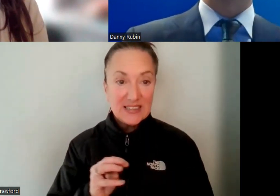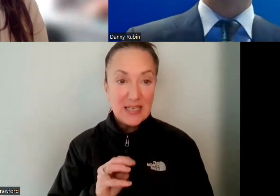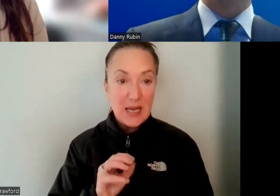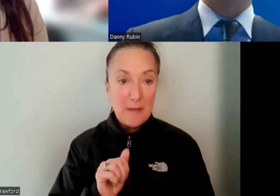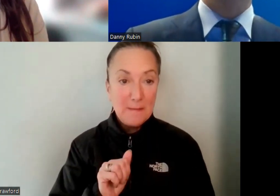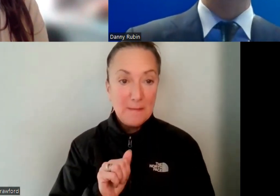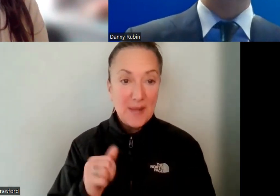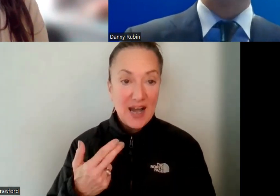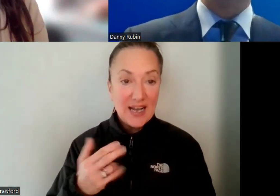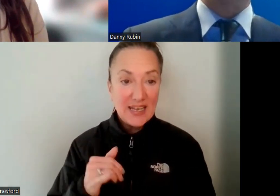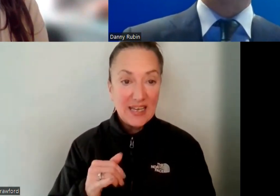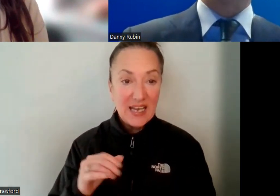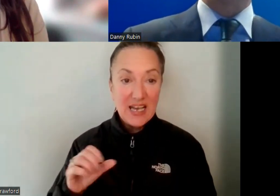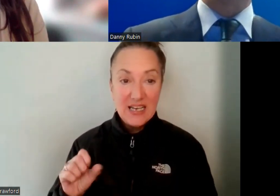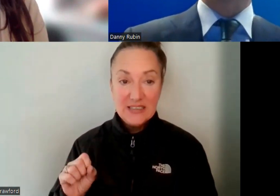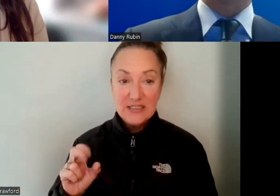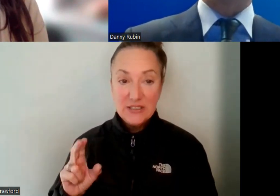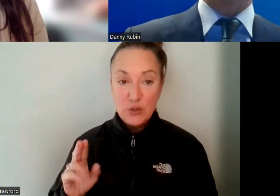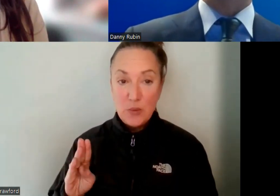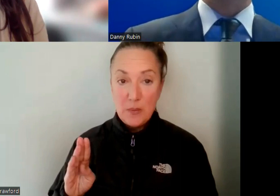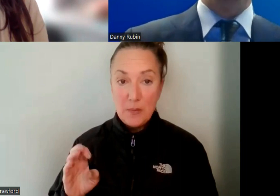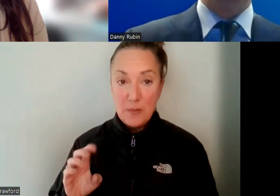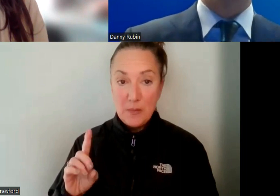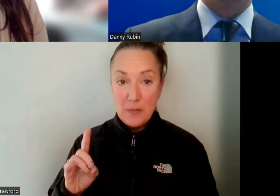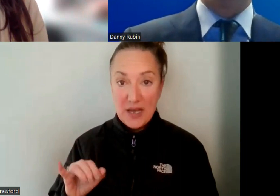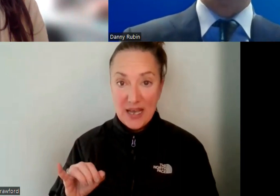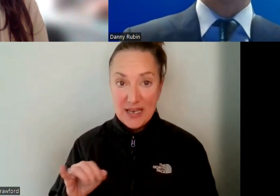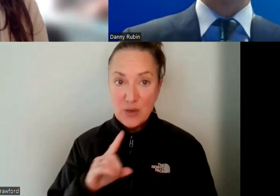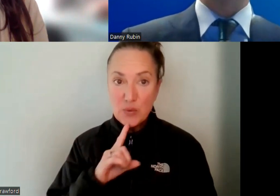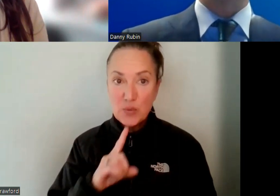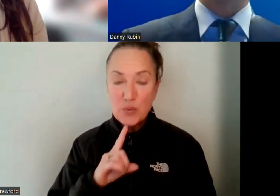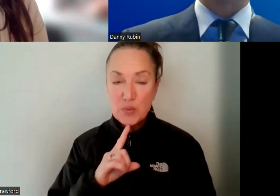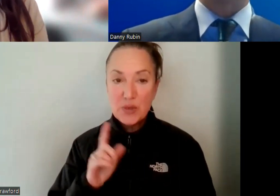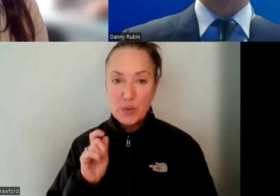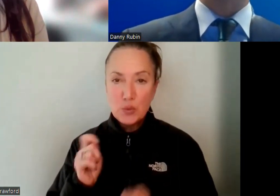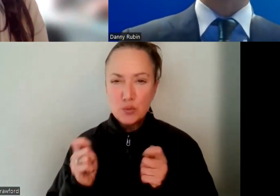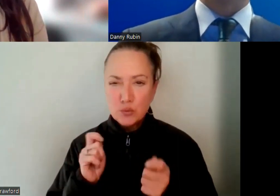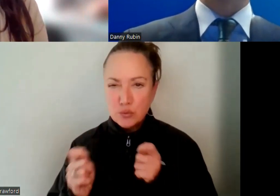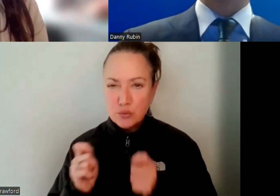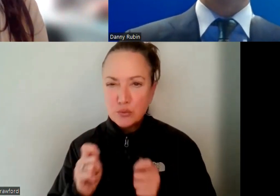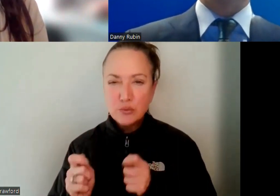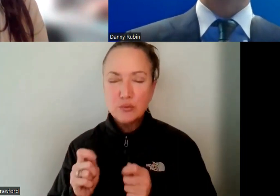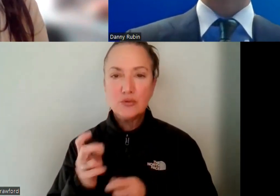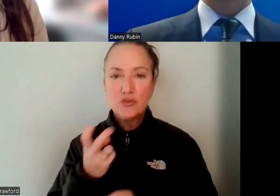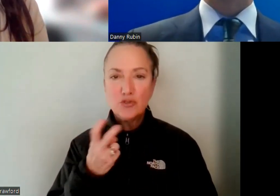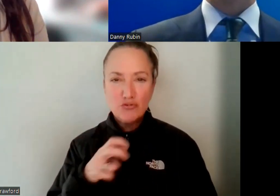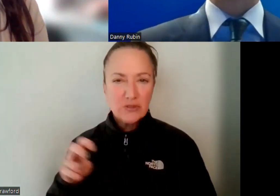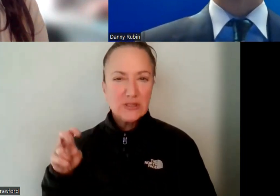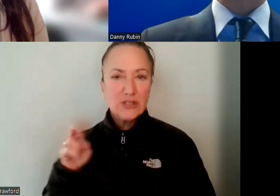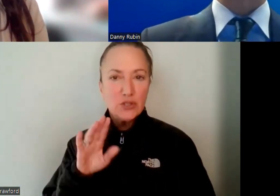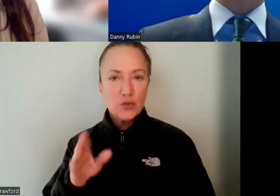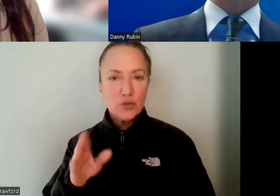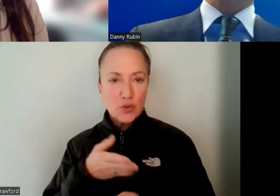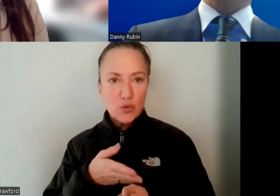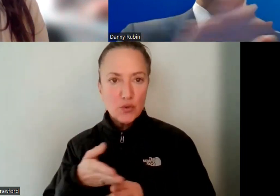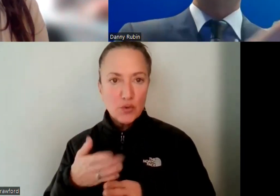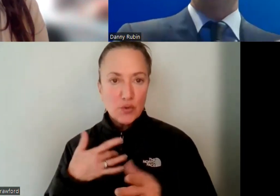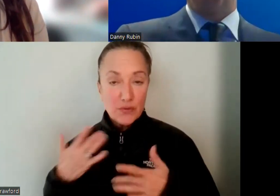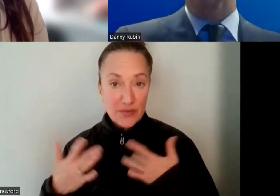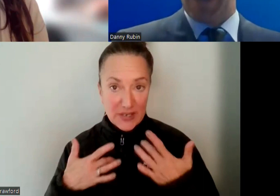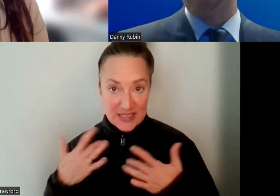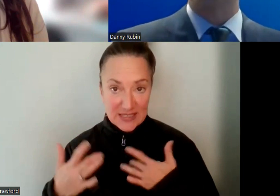time. She's in a very busy time of her young career, a lot of change right now, a lot of transition going on, which is very cool, very exciting.